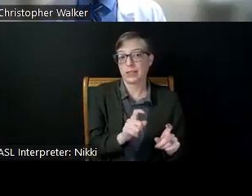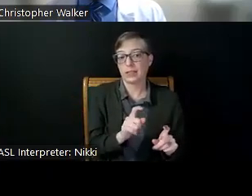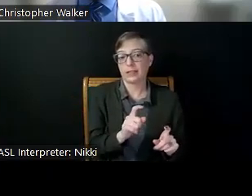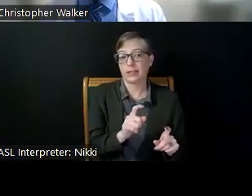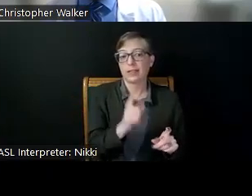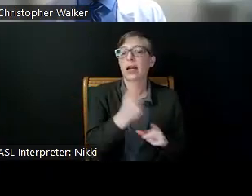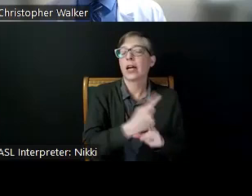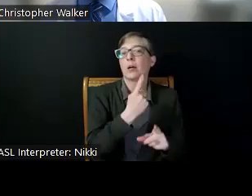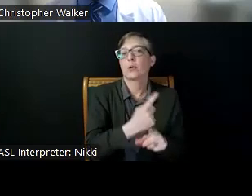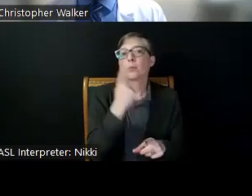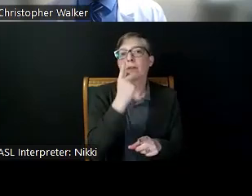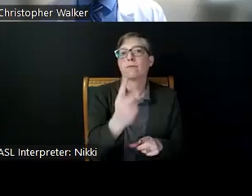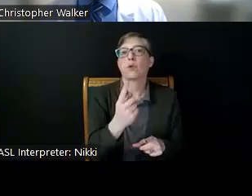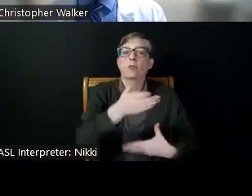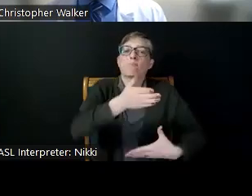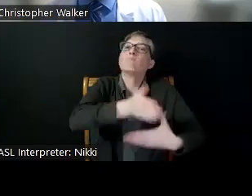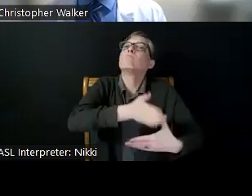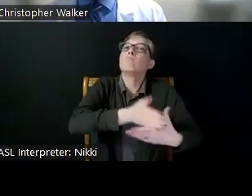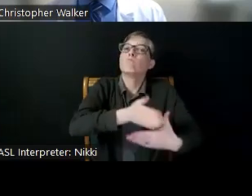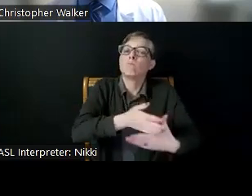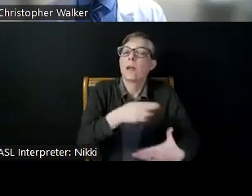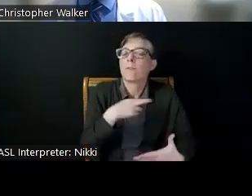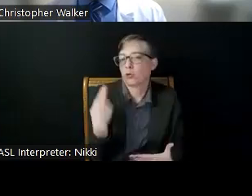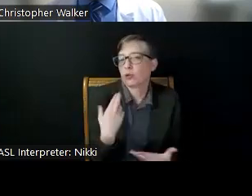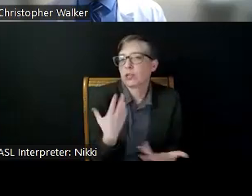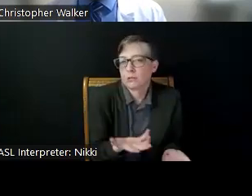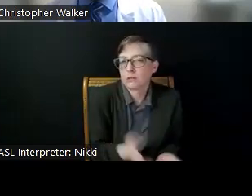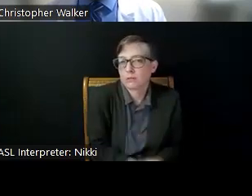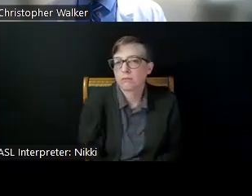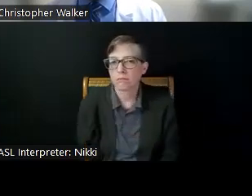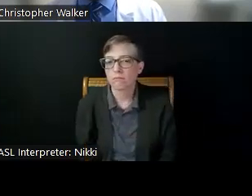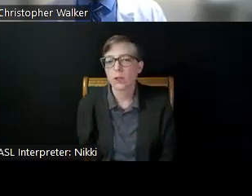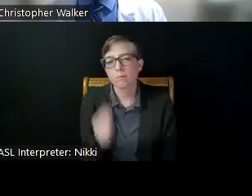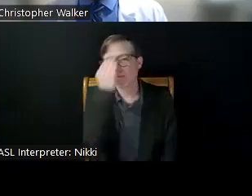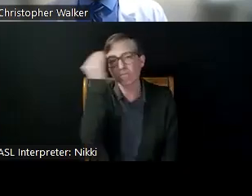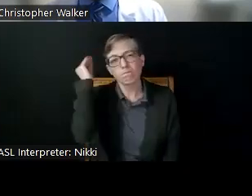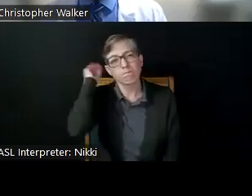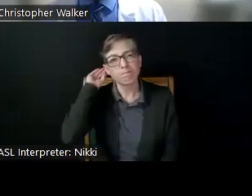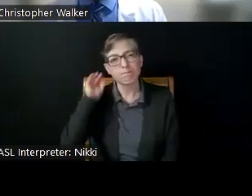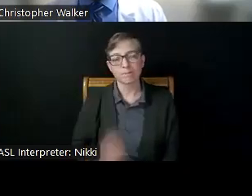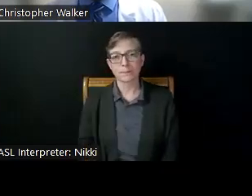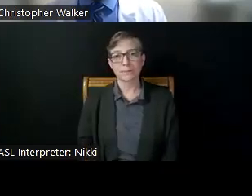colorectal cancer. And that's something that we should all keep in mind.